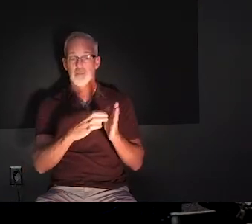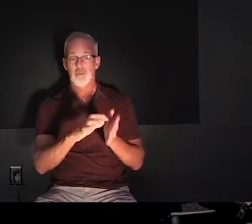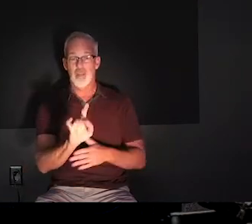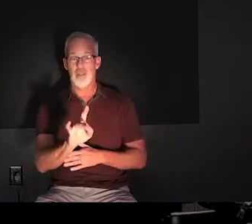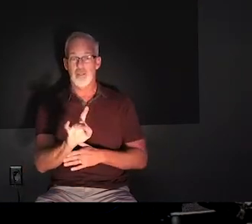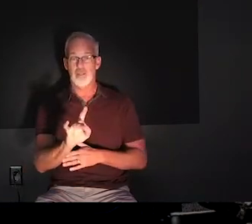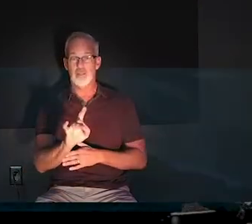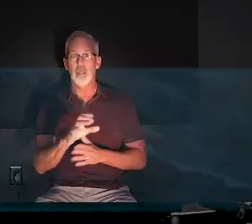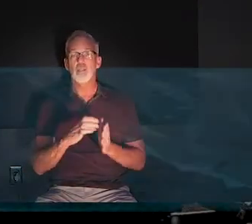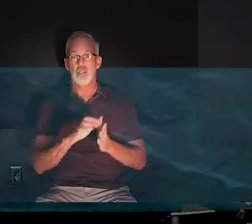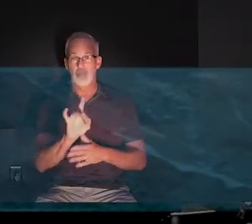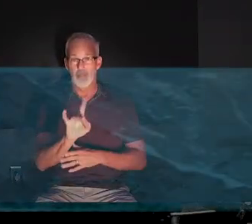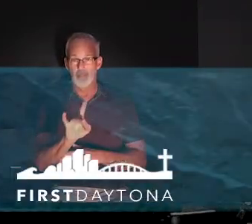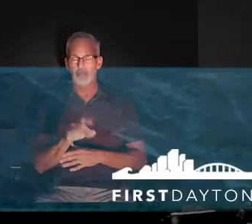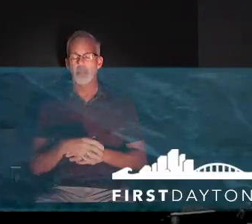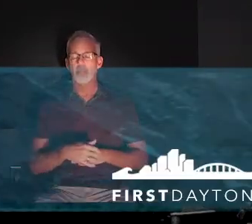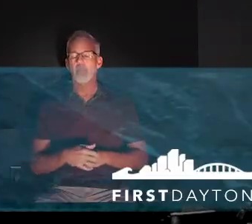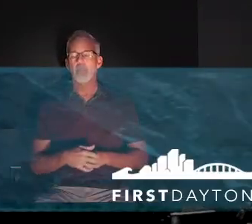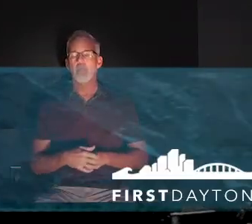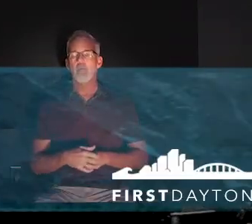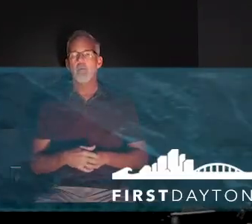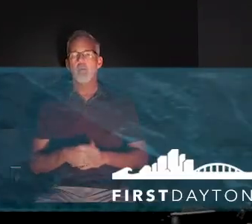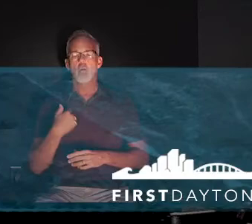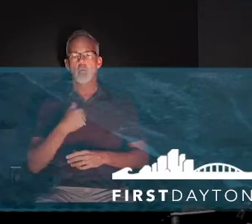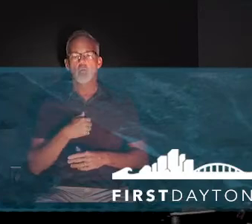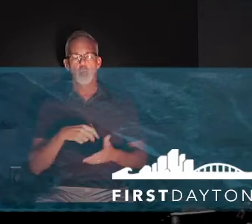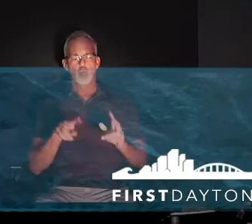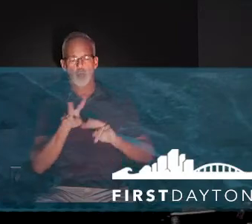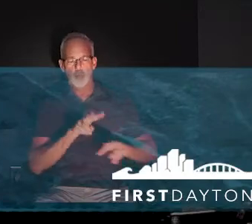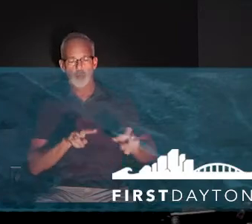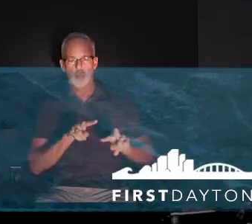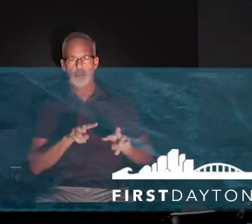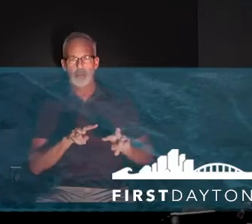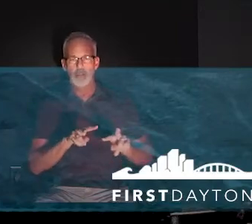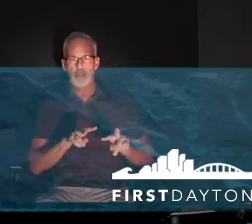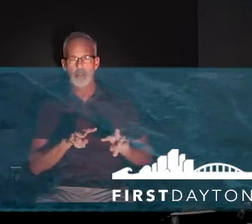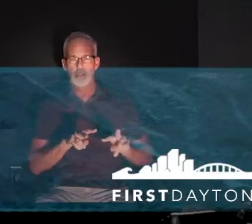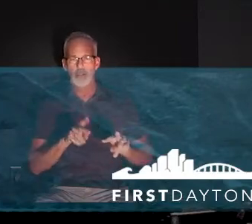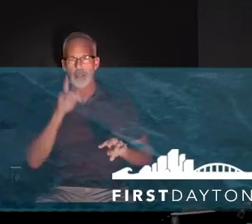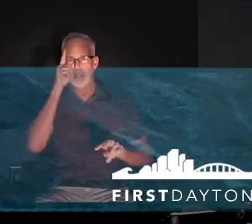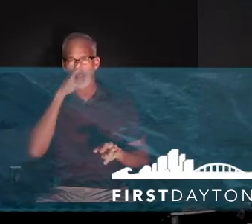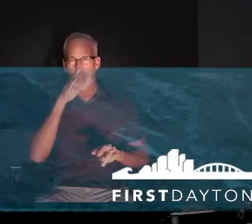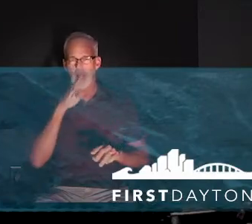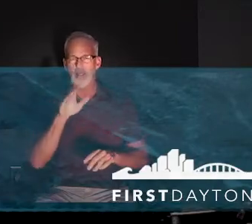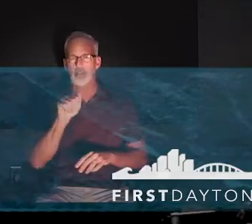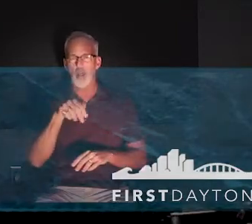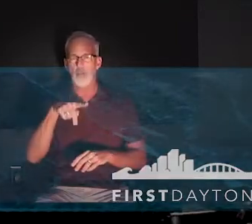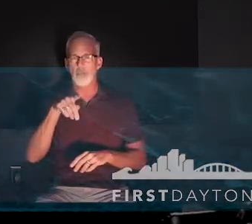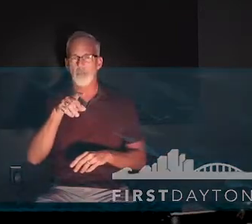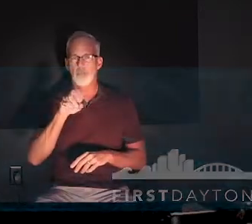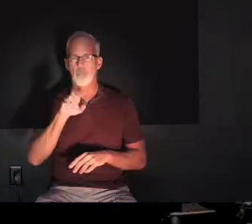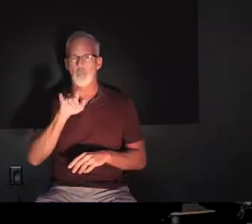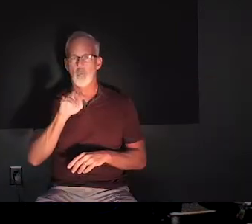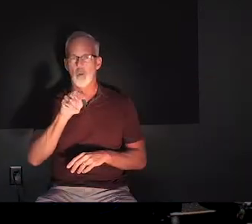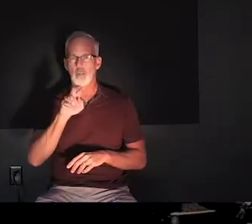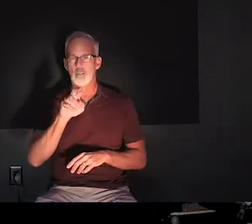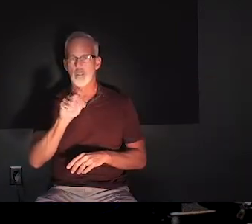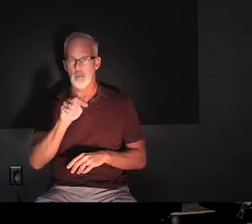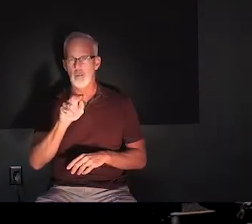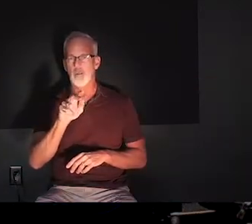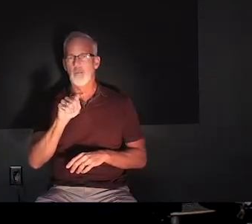Acts chapter 8, we're going to dive into a divine appointment of God. But in Acts chapter 8, in